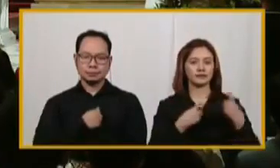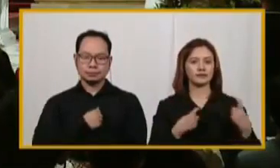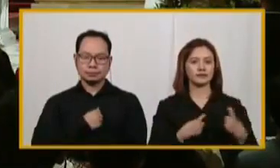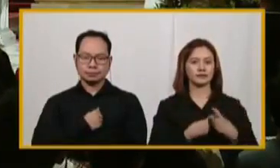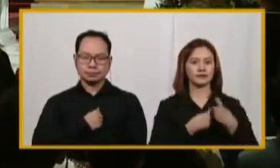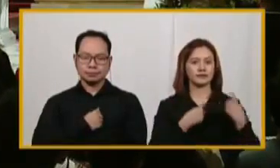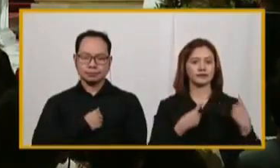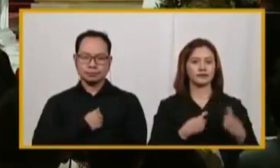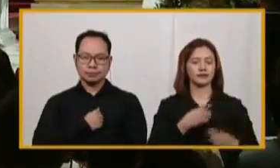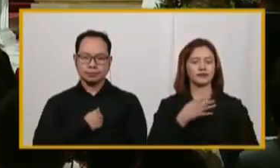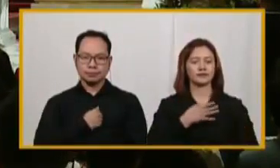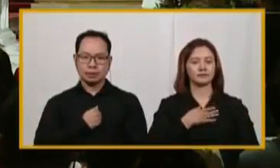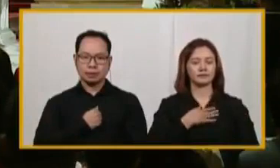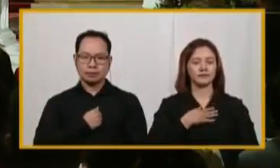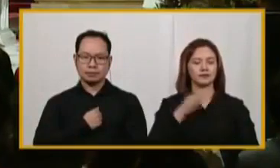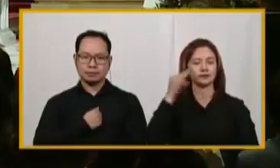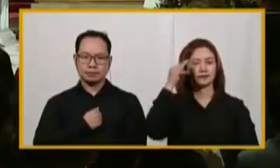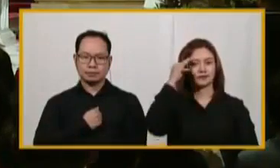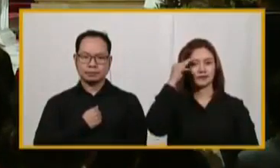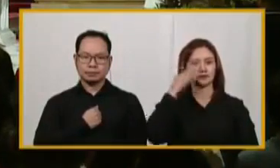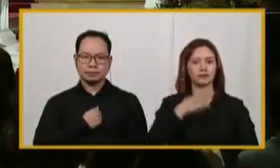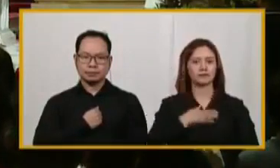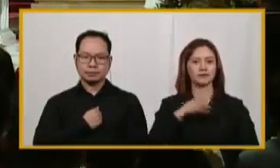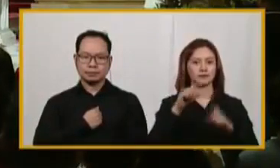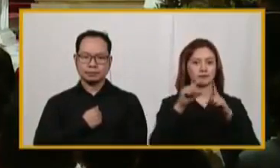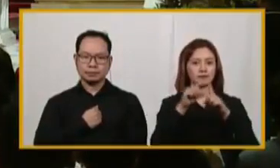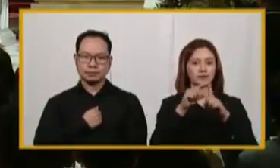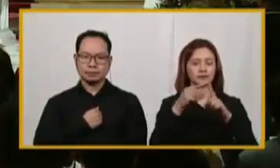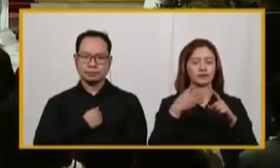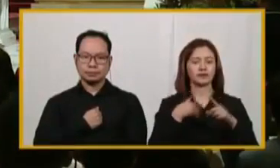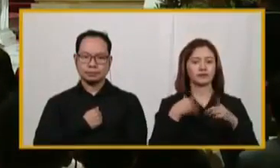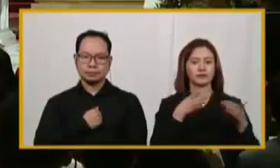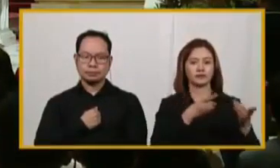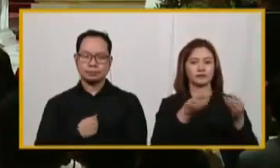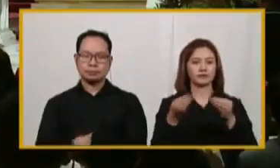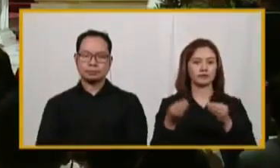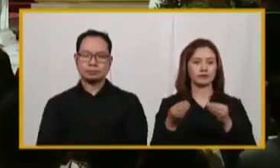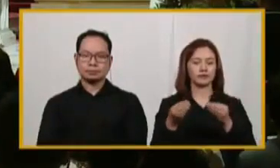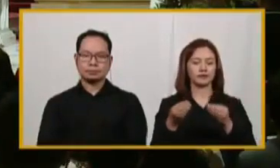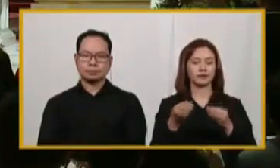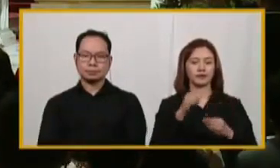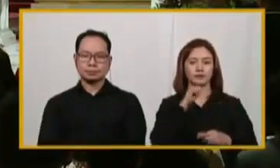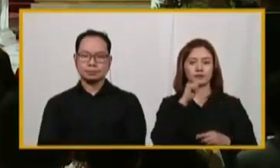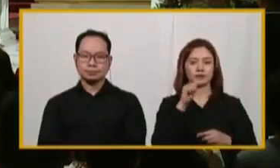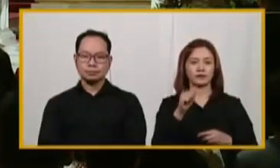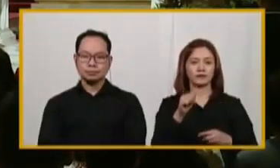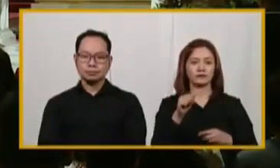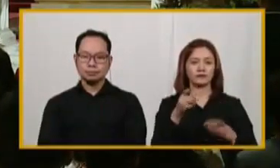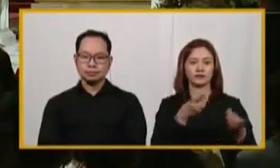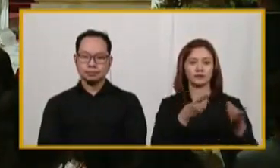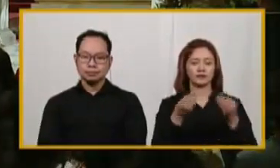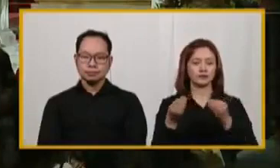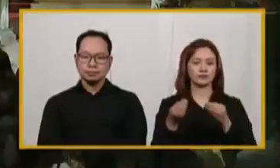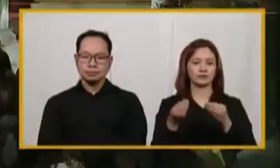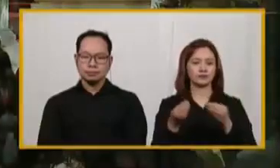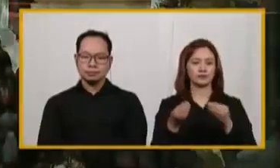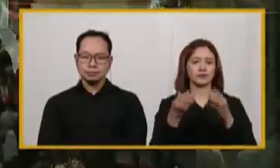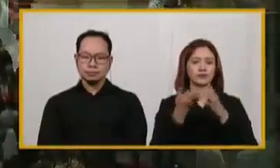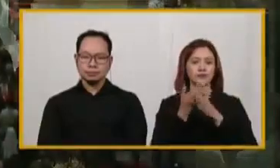sinned in my thoughts and in my words, in what I have done and in what I have failed to